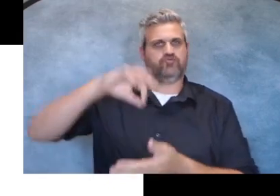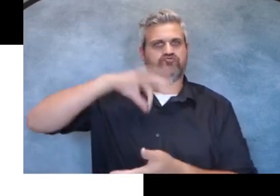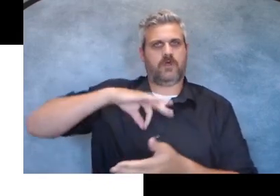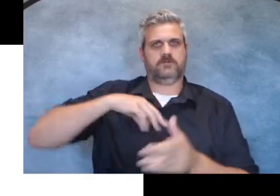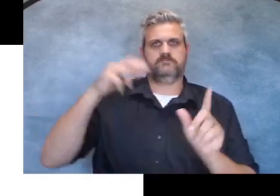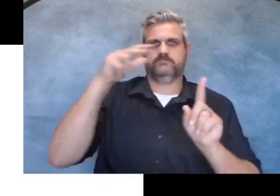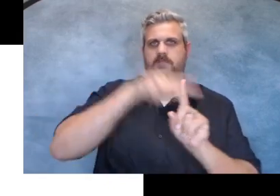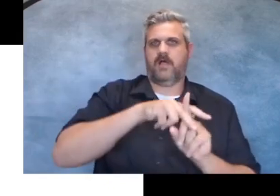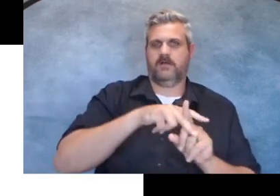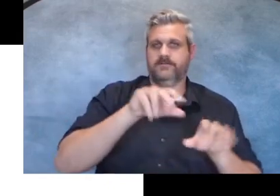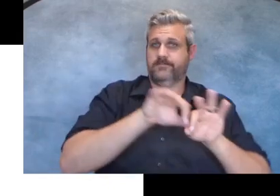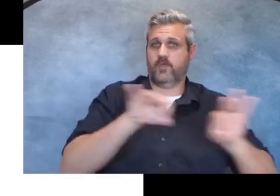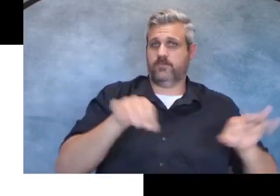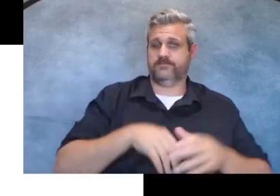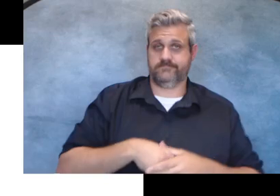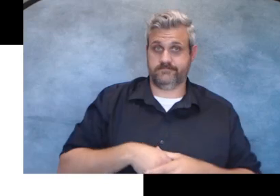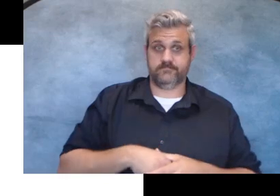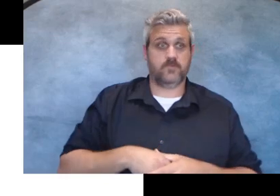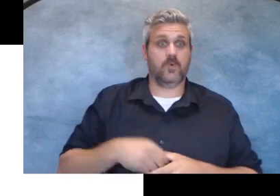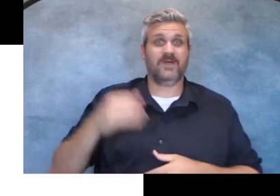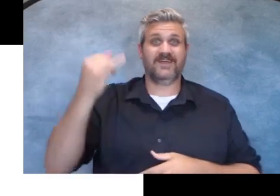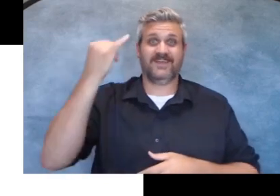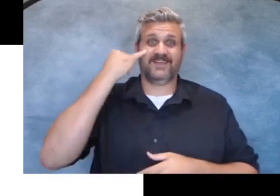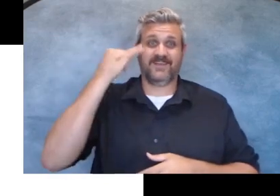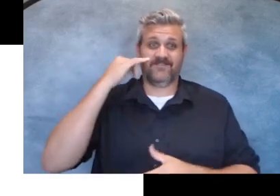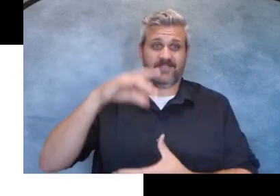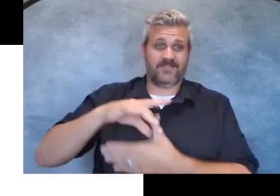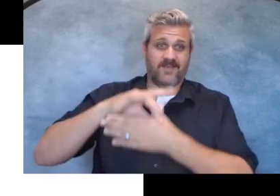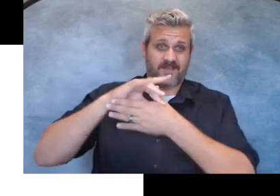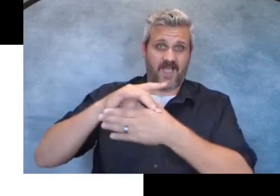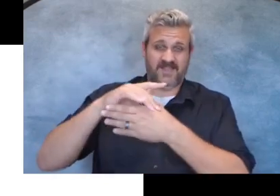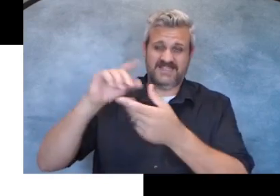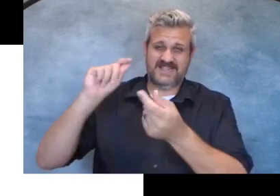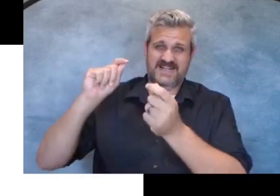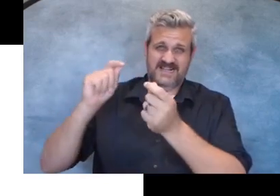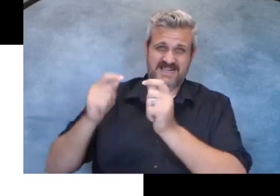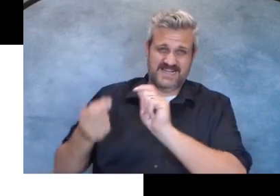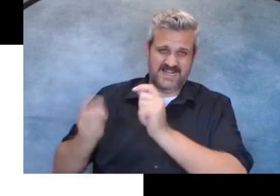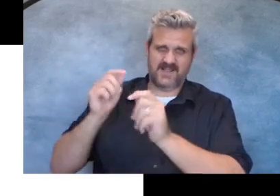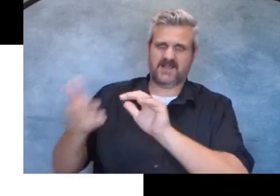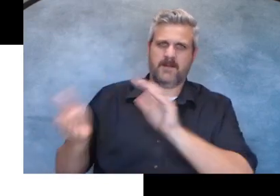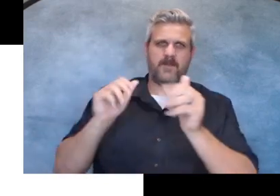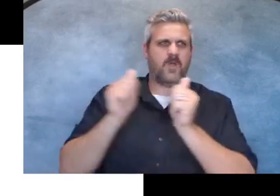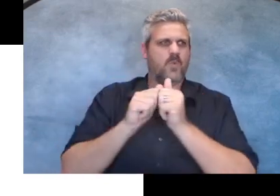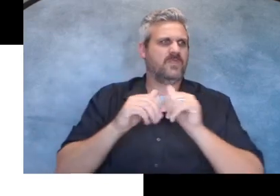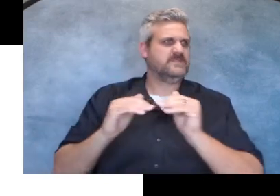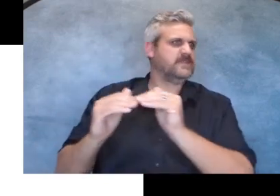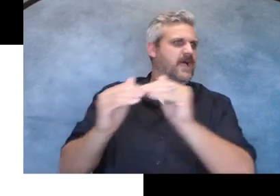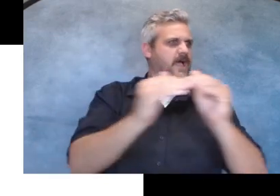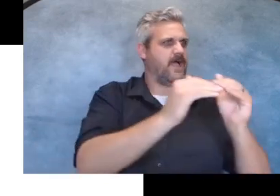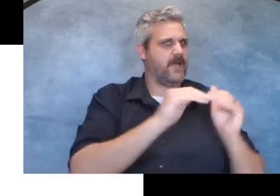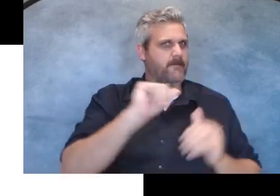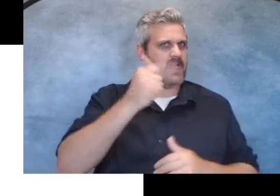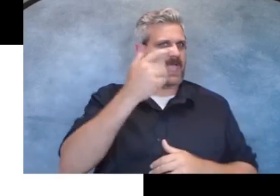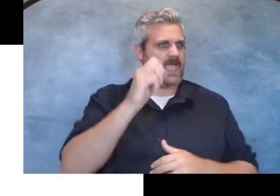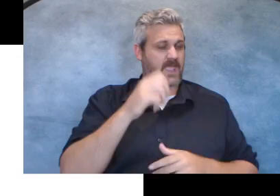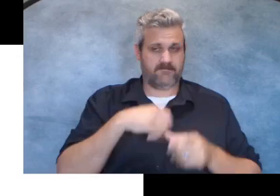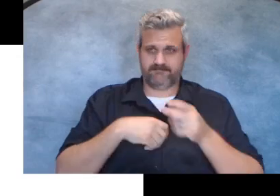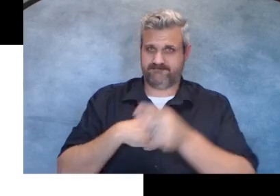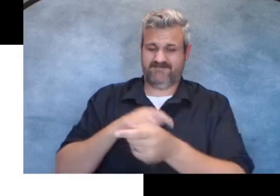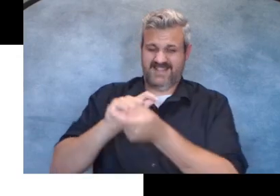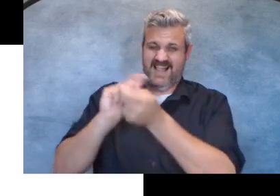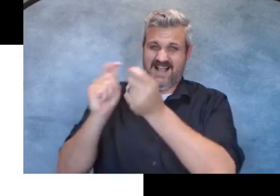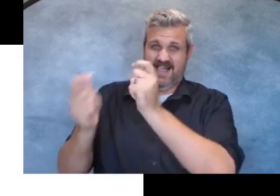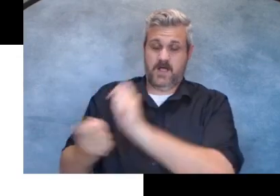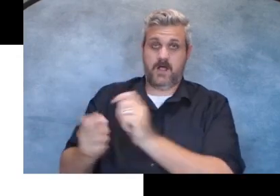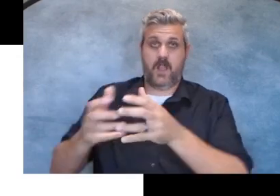diploma. Or if the content is extensively modified compared to same-age peers, the student will not earn credit